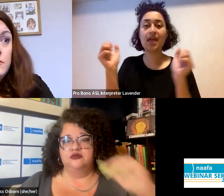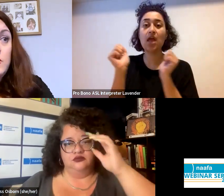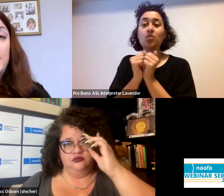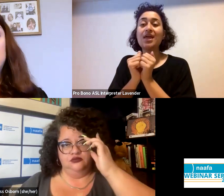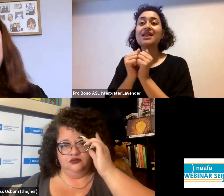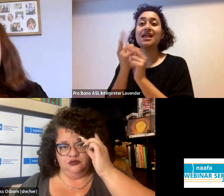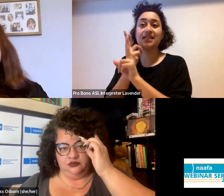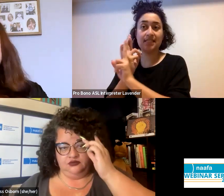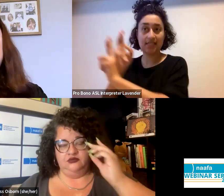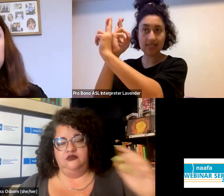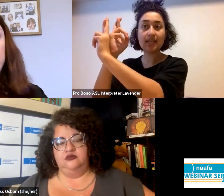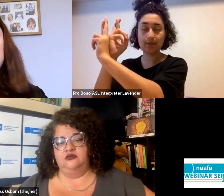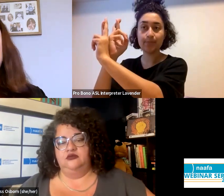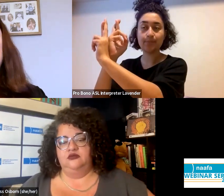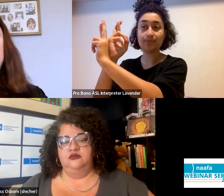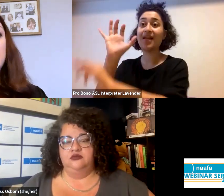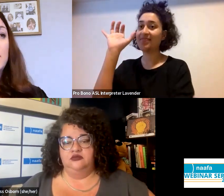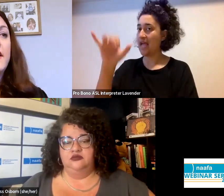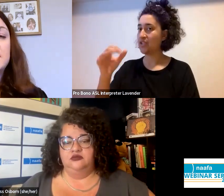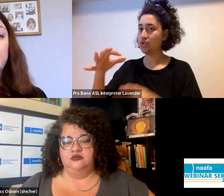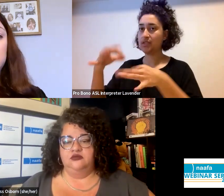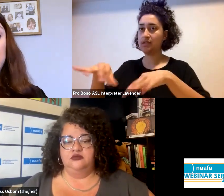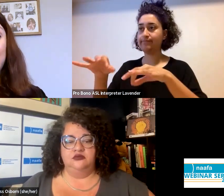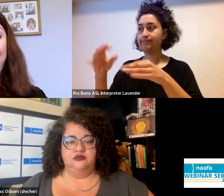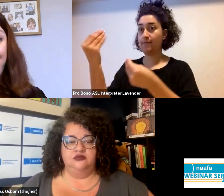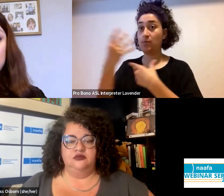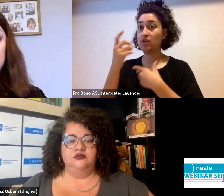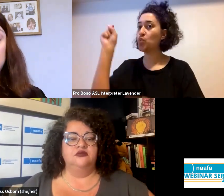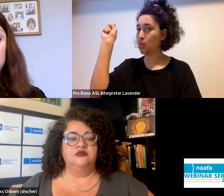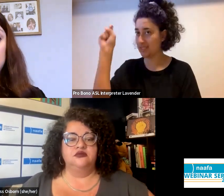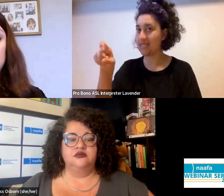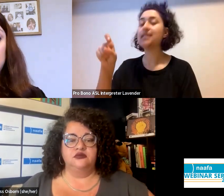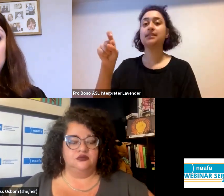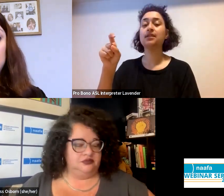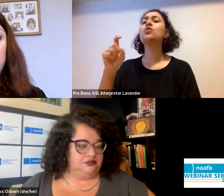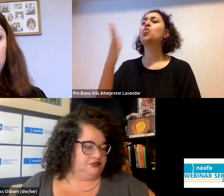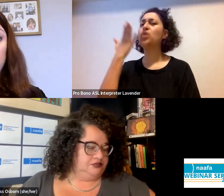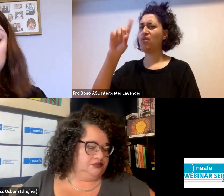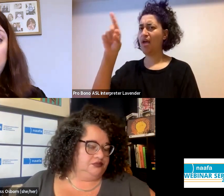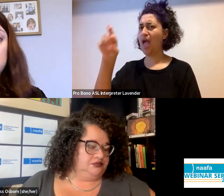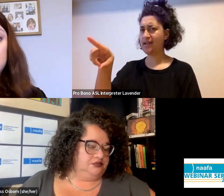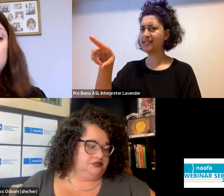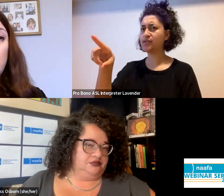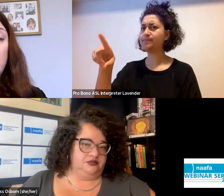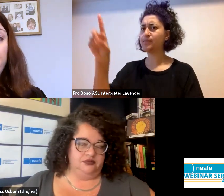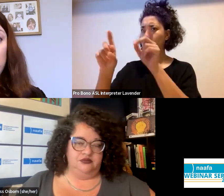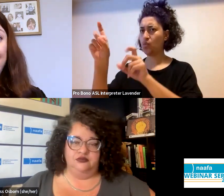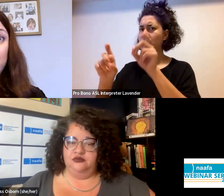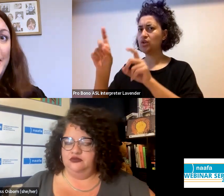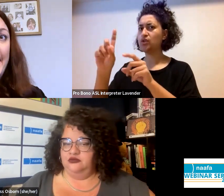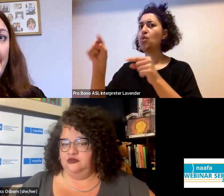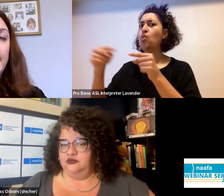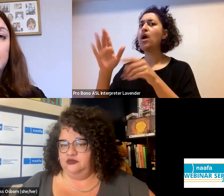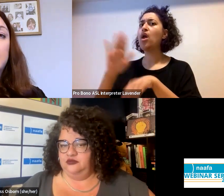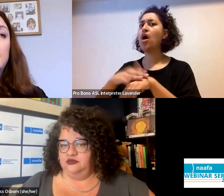So that's just information that we need. A lot of the times we will ask those questions while on the phone